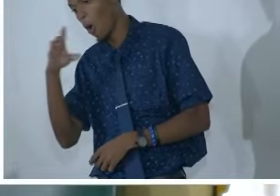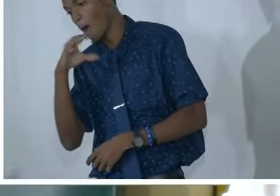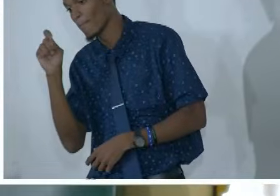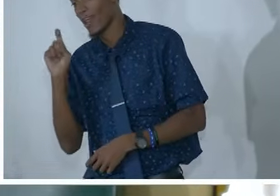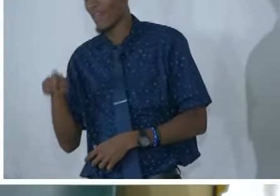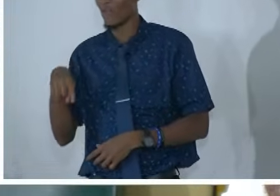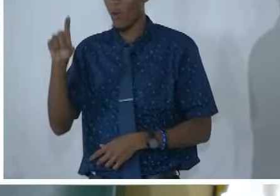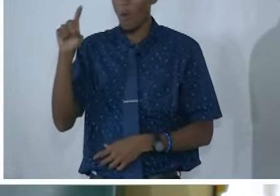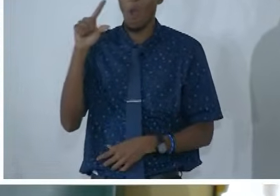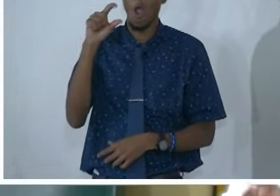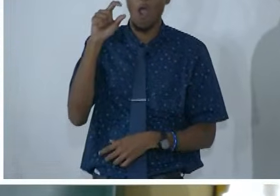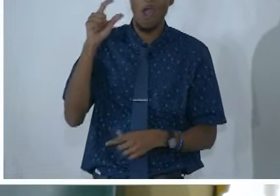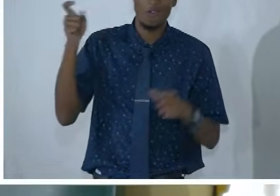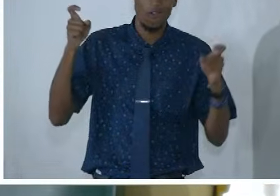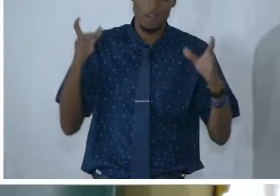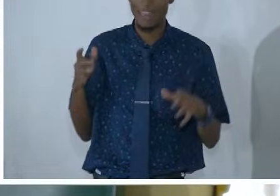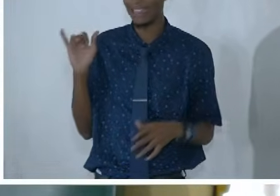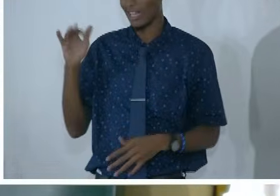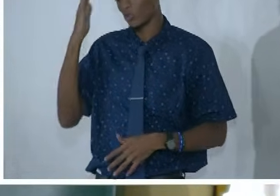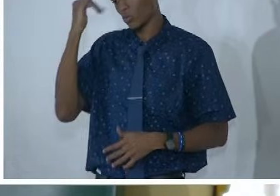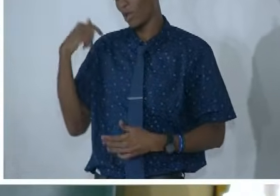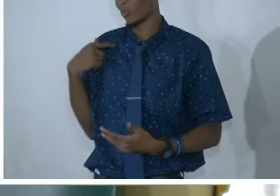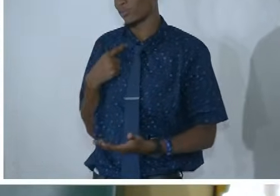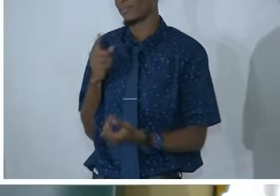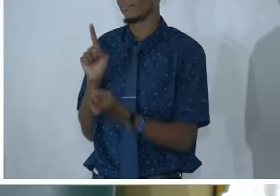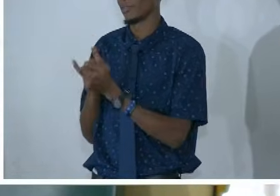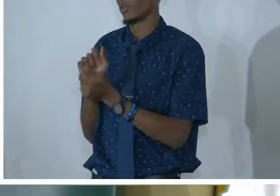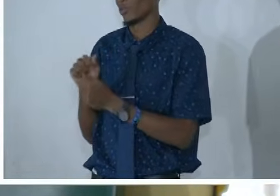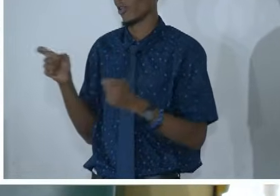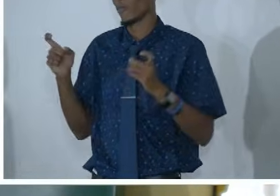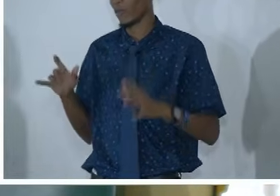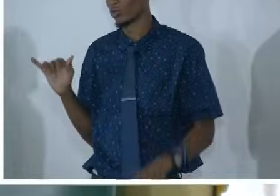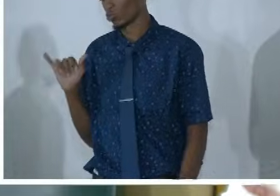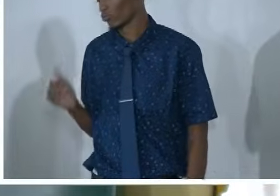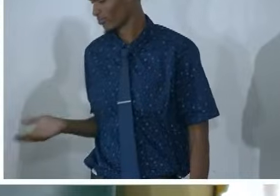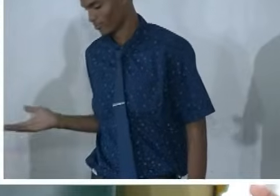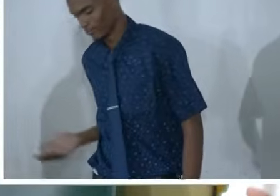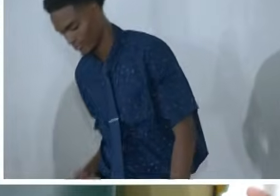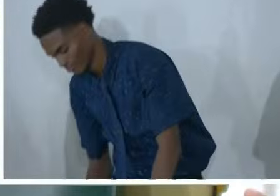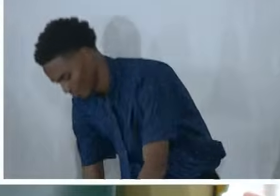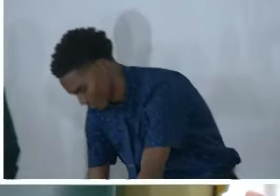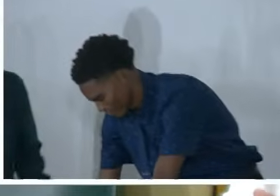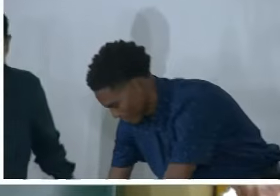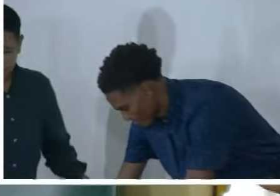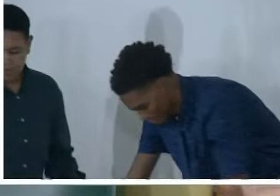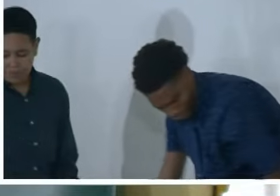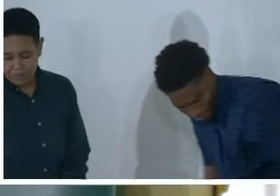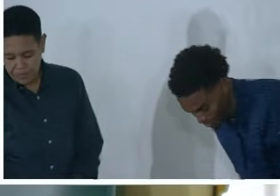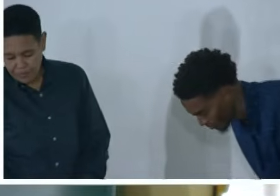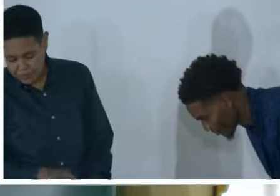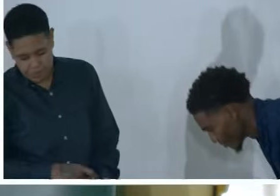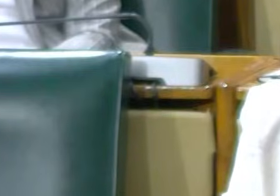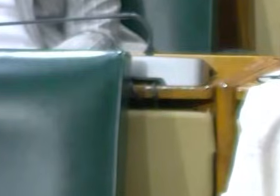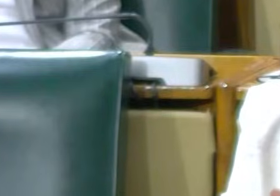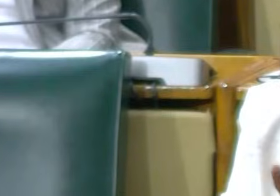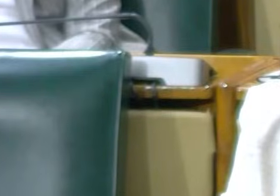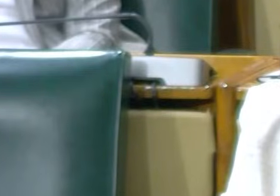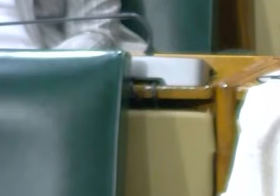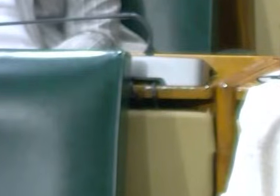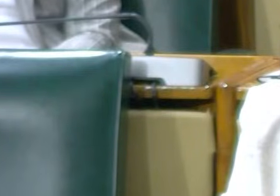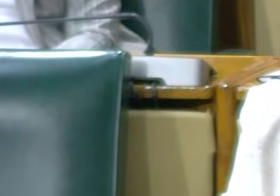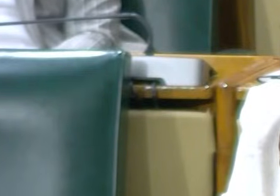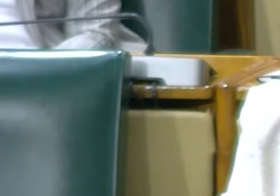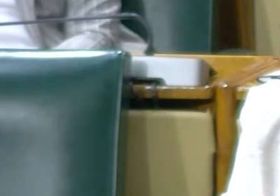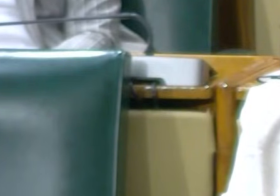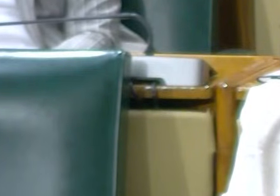that's why we met with the governor as well. So I have been back now probably about 2 months. But I waited